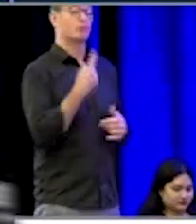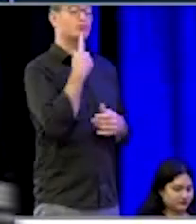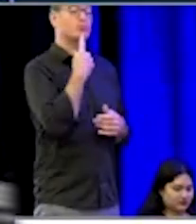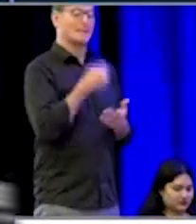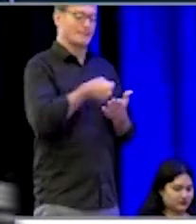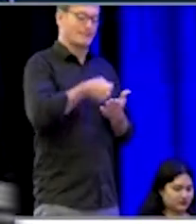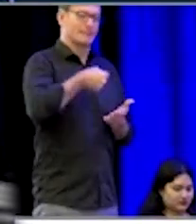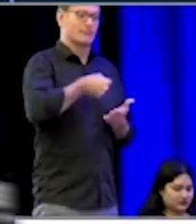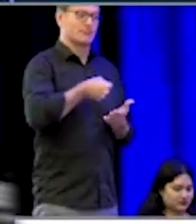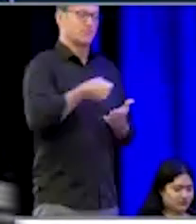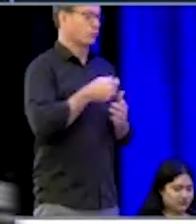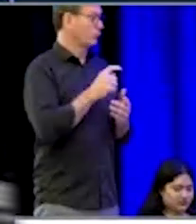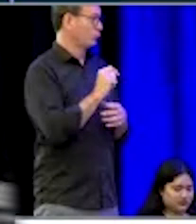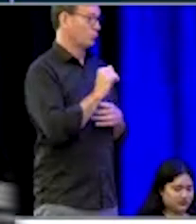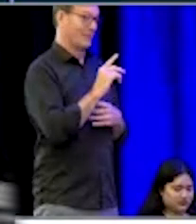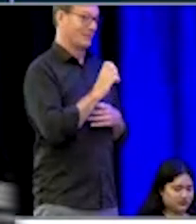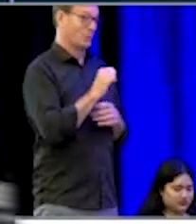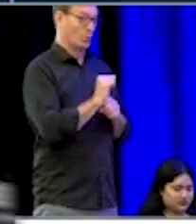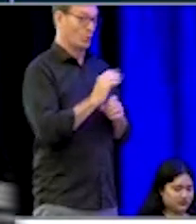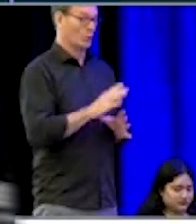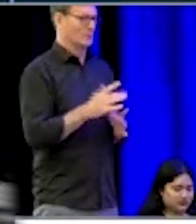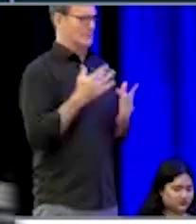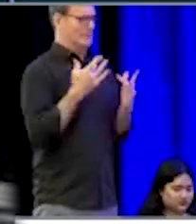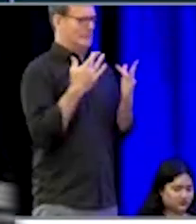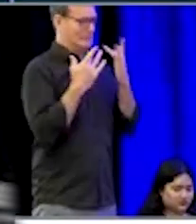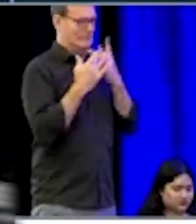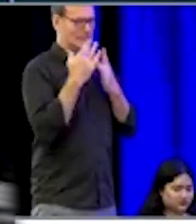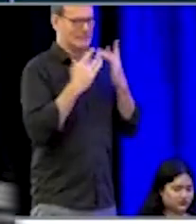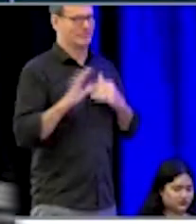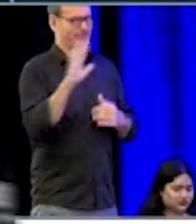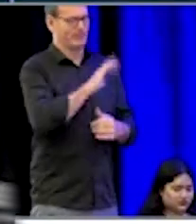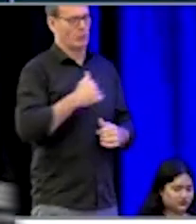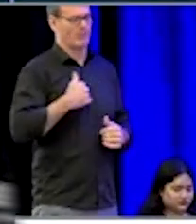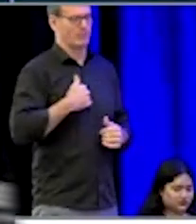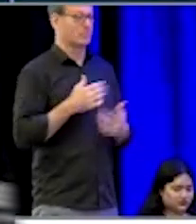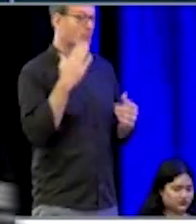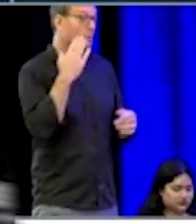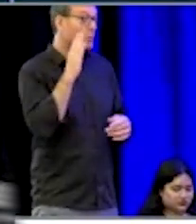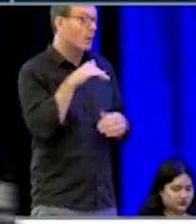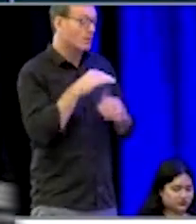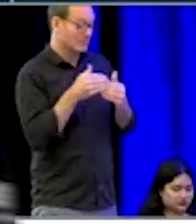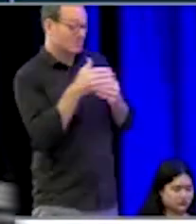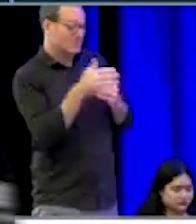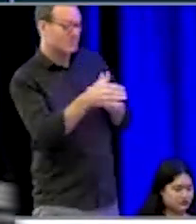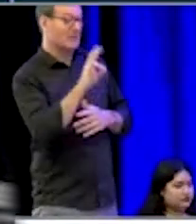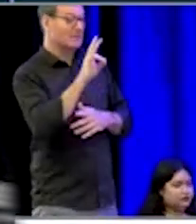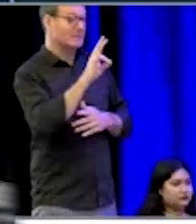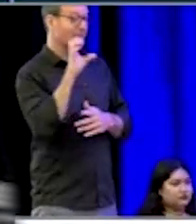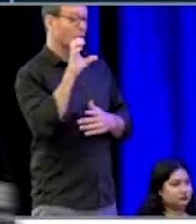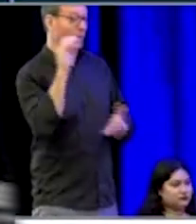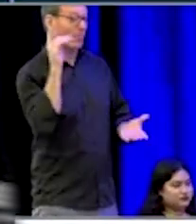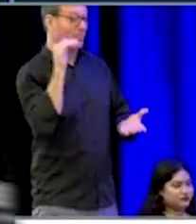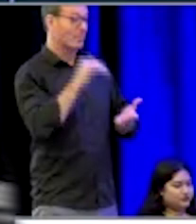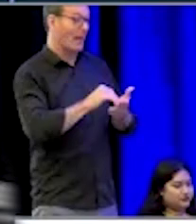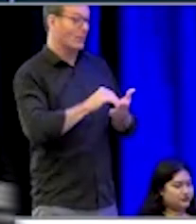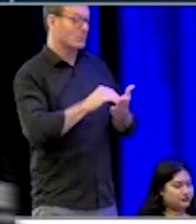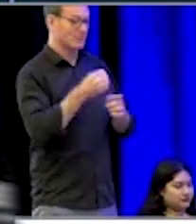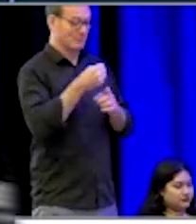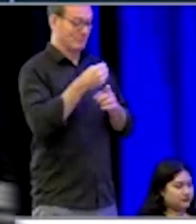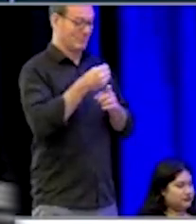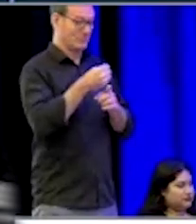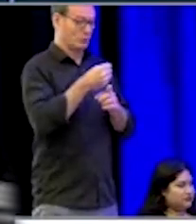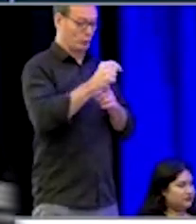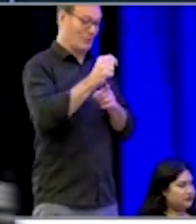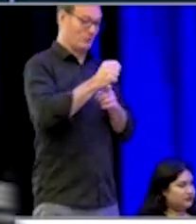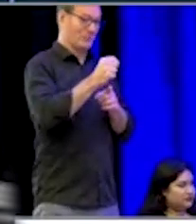trade workers in Canada. There are 700,000 skilled trade workers estimated to leave